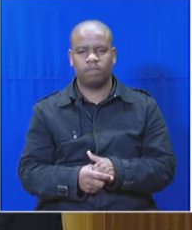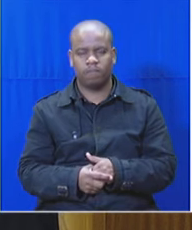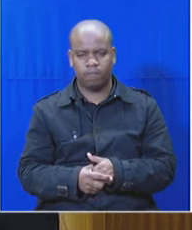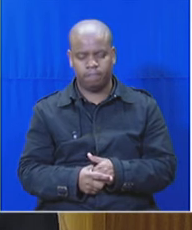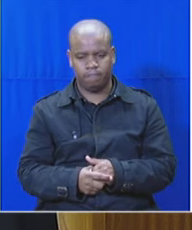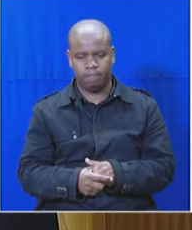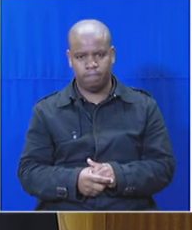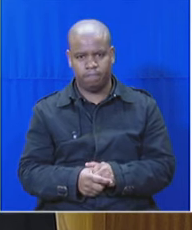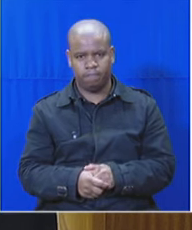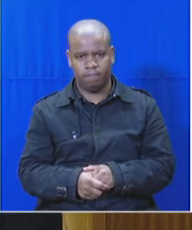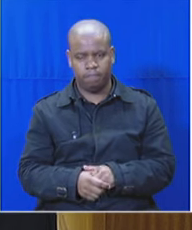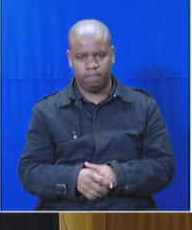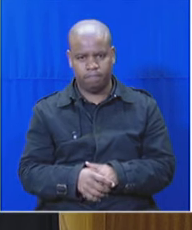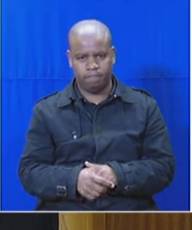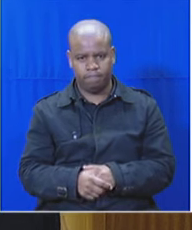Thank you very much,